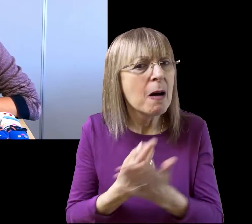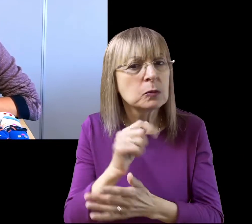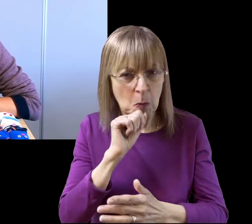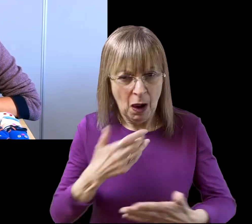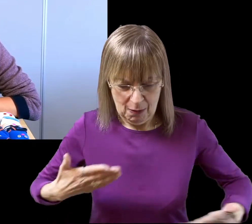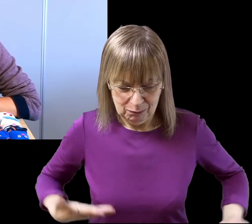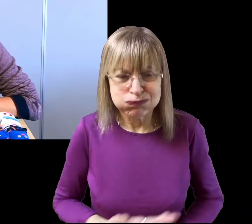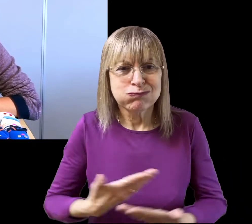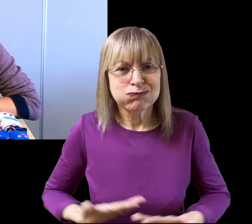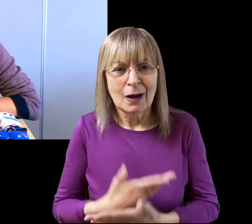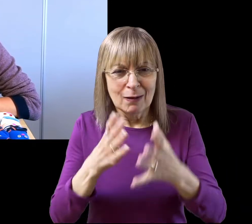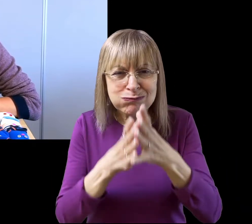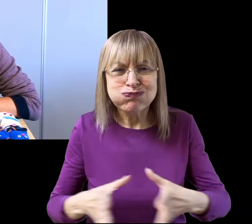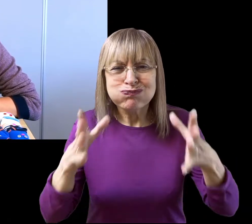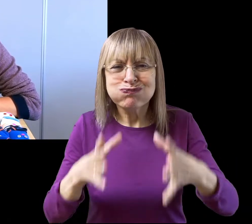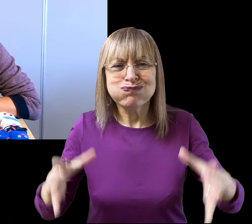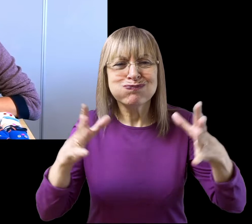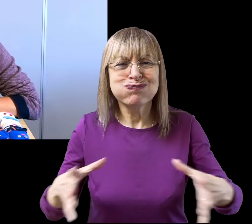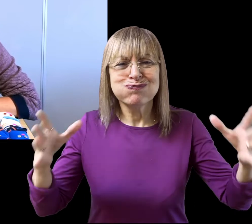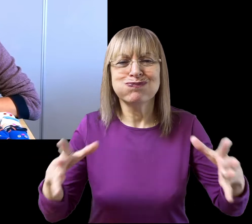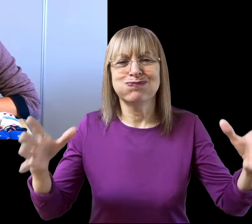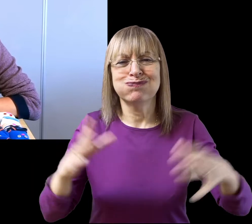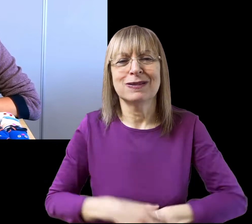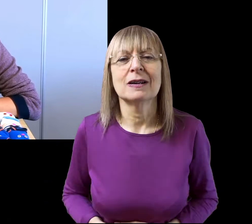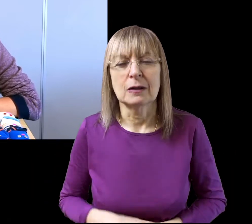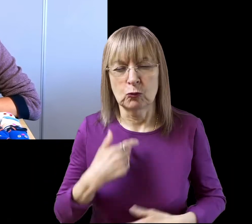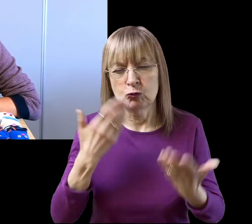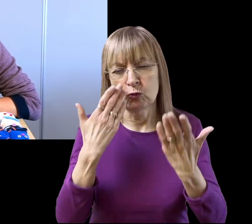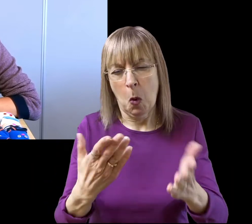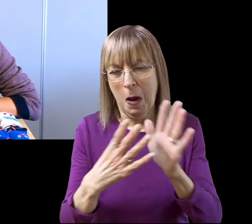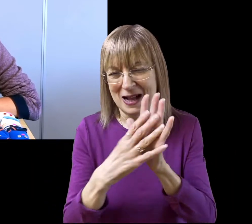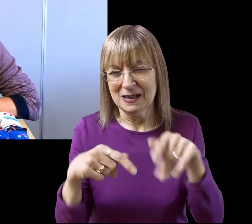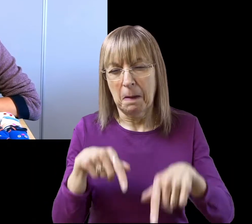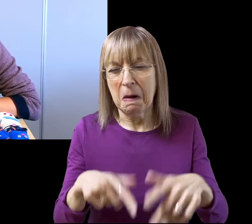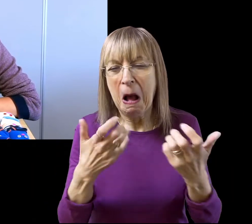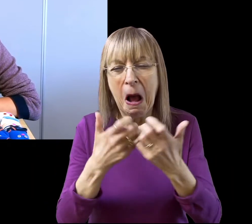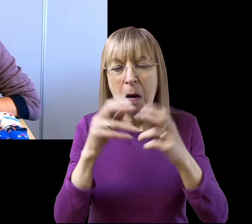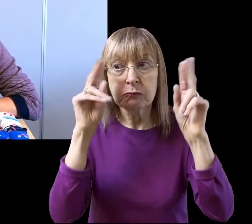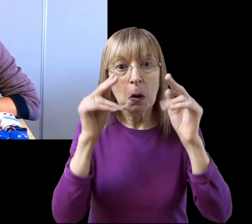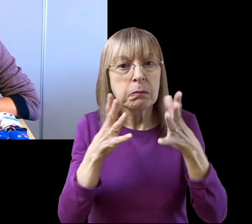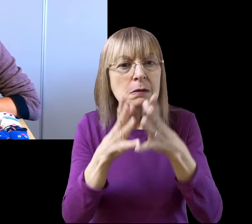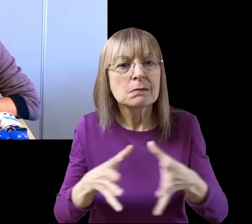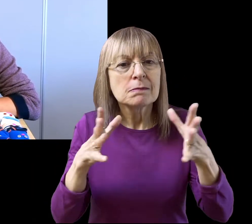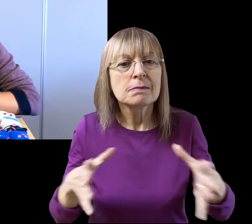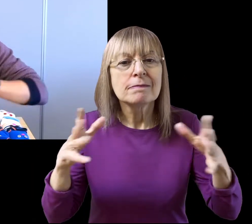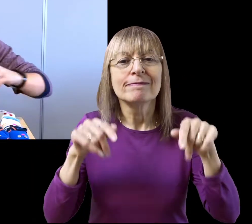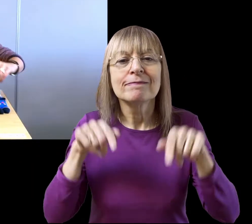and fast. So what we're going to have here is a very simplified model on how rabbits breed.